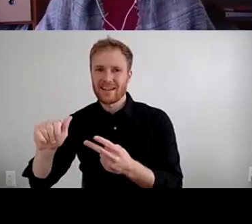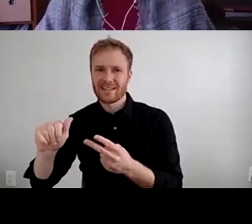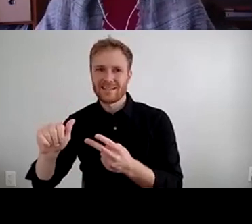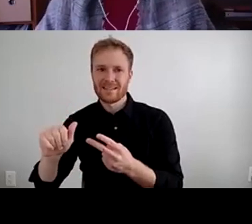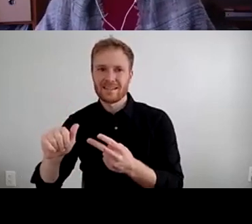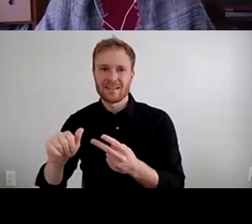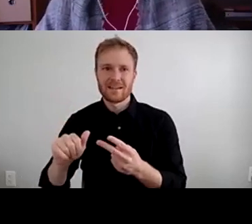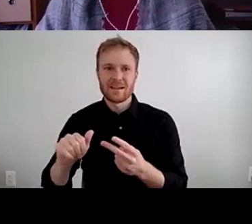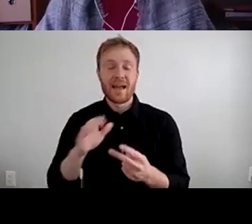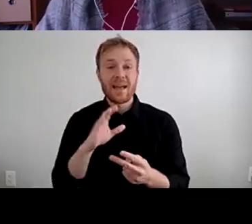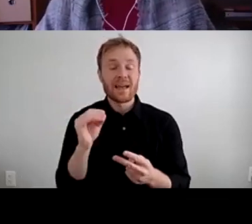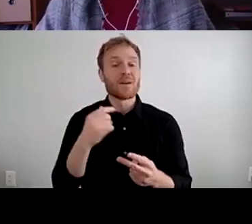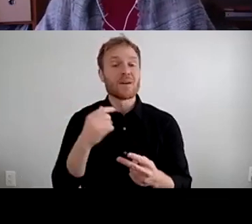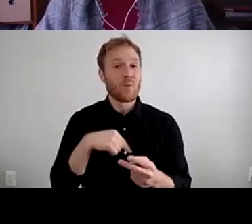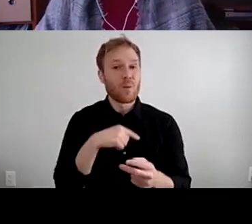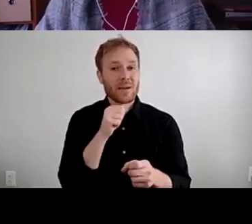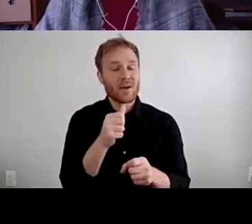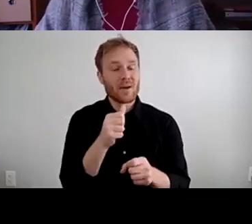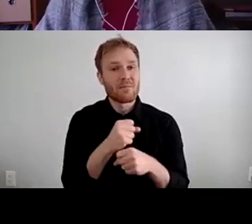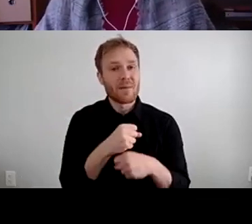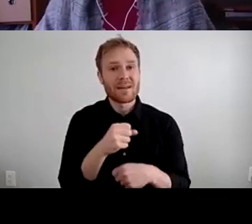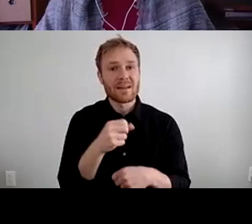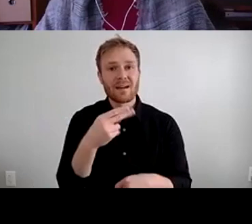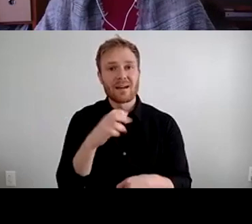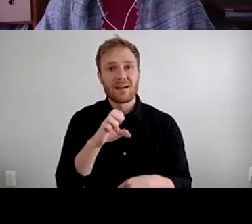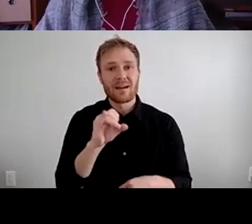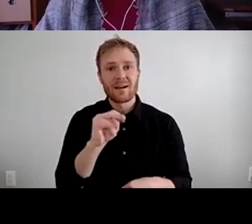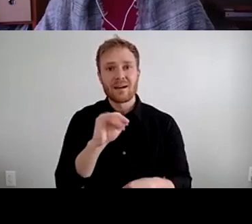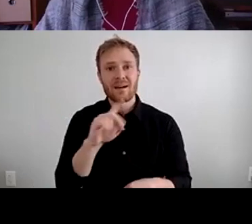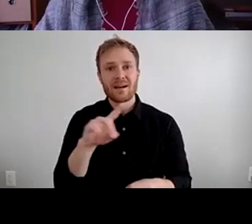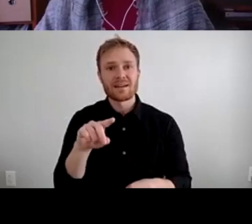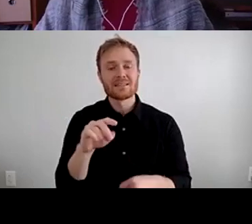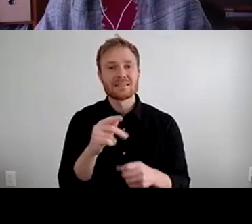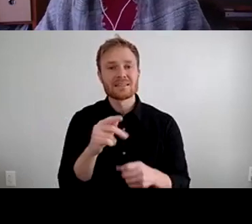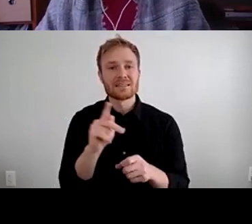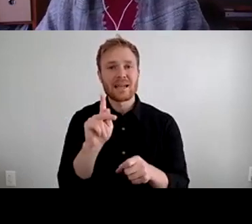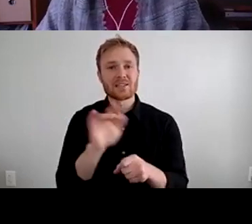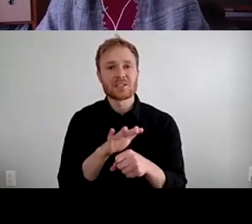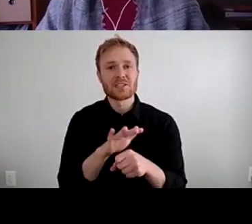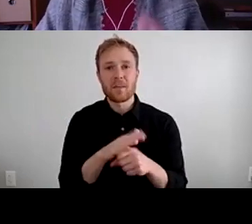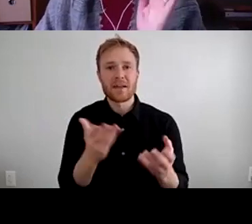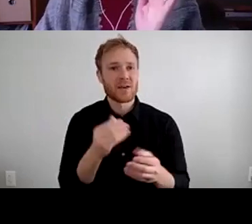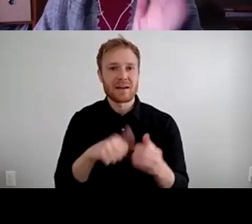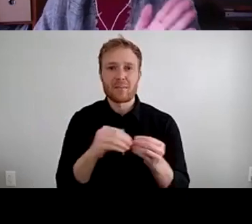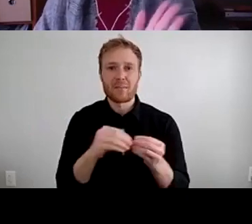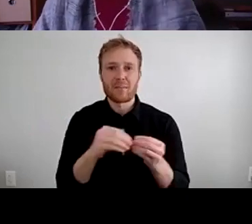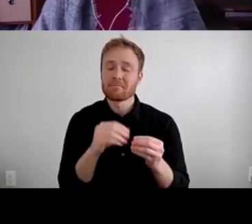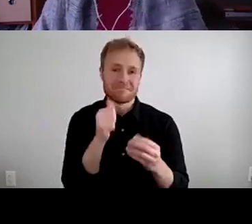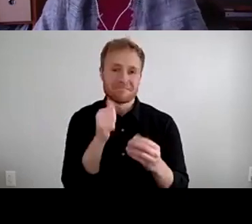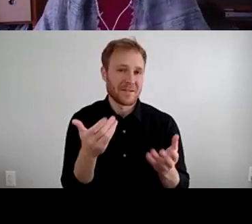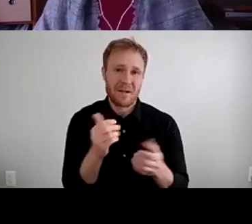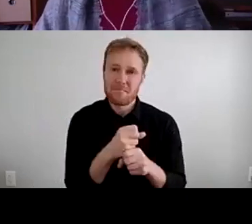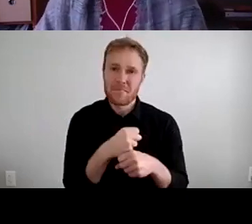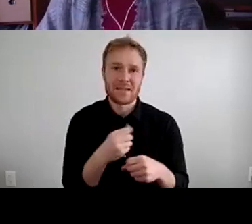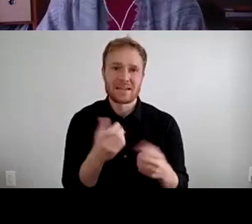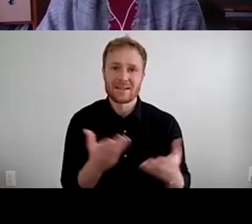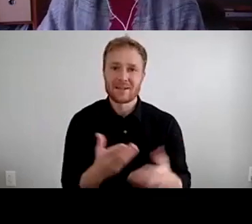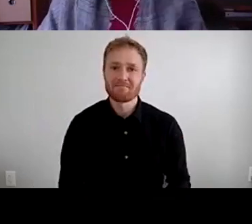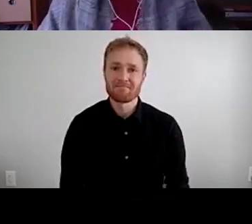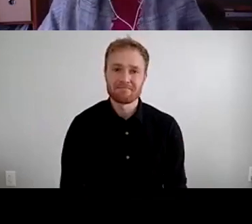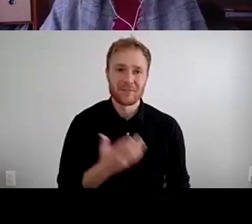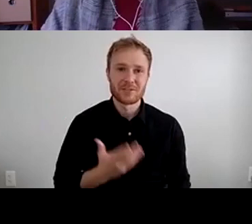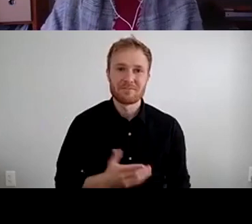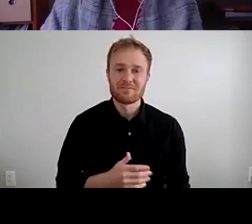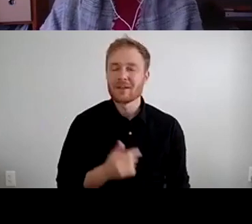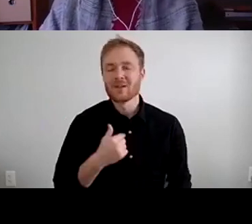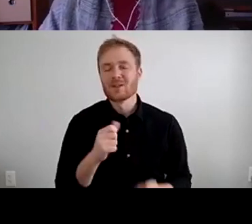here anymore. Is that right? None. No, it's not made here at all, unfortunately. Sorry, I just interjected. Apologize. We do